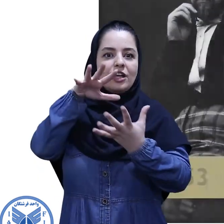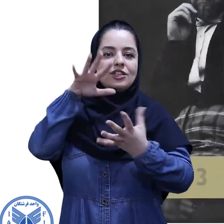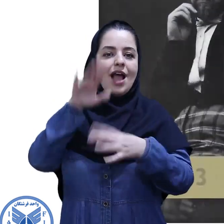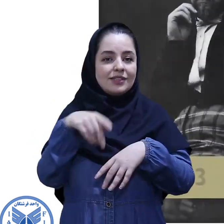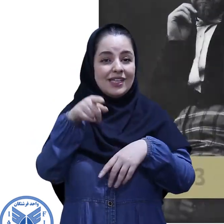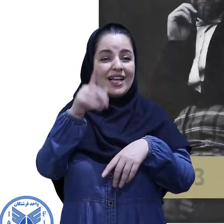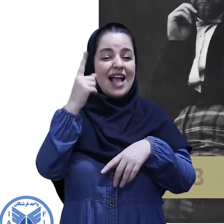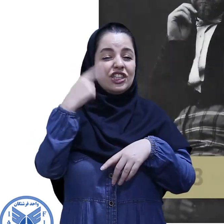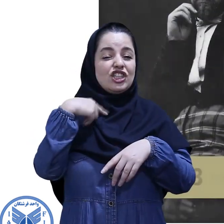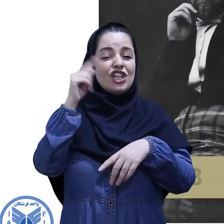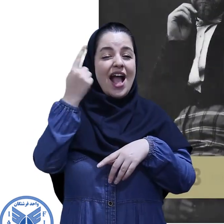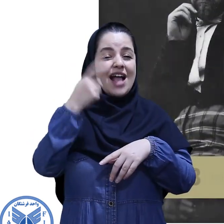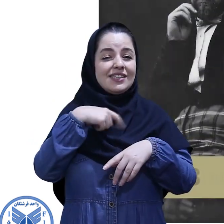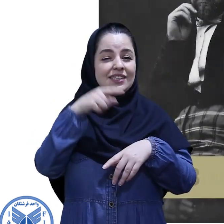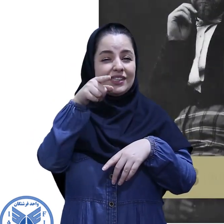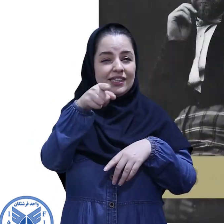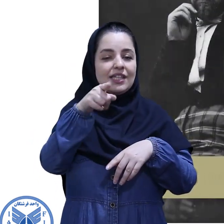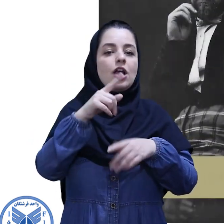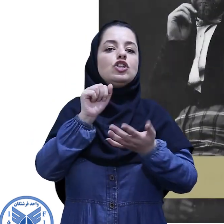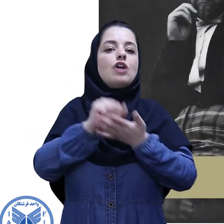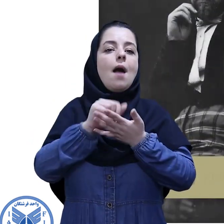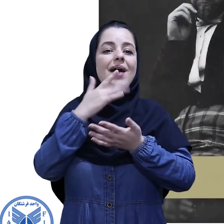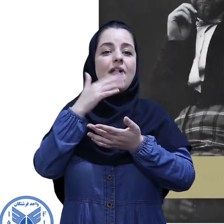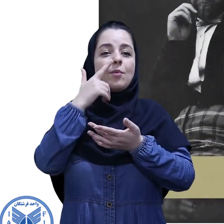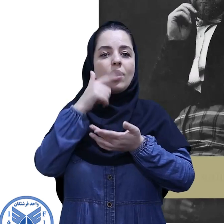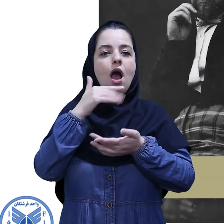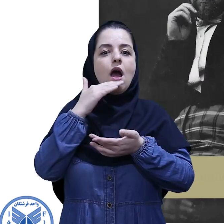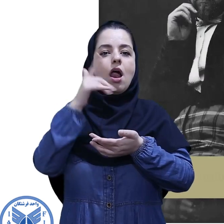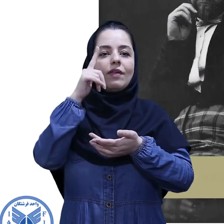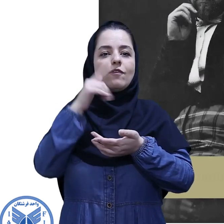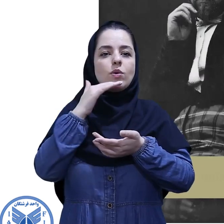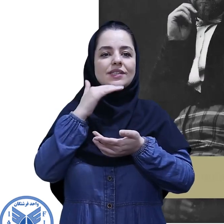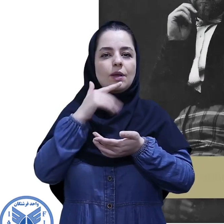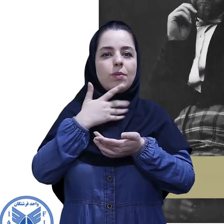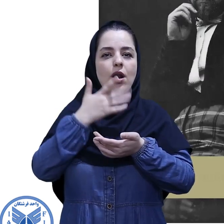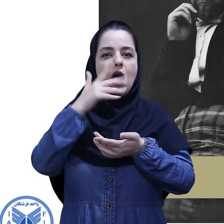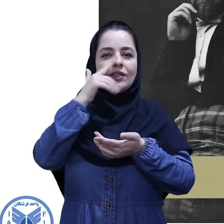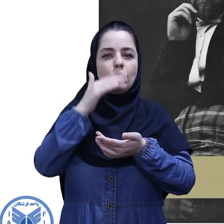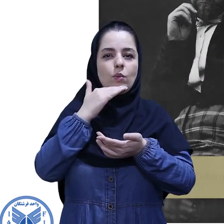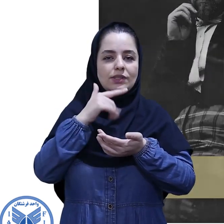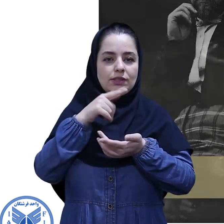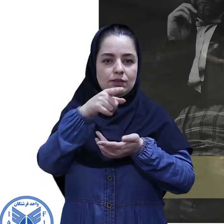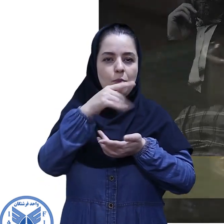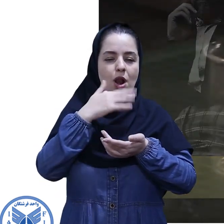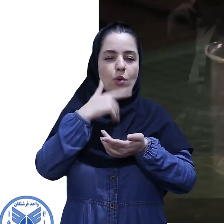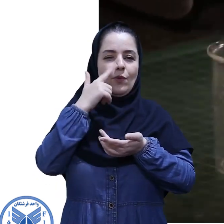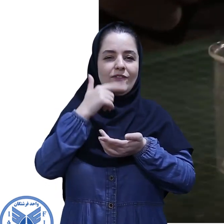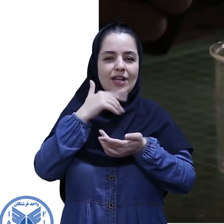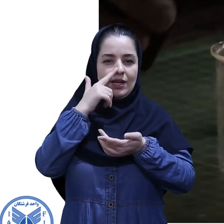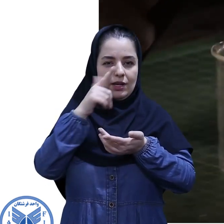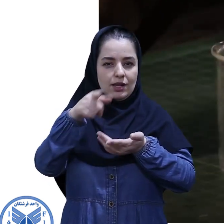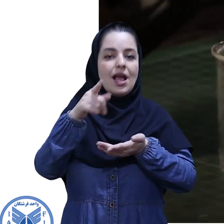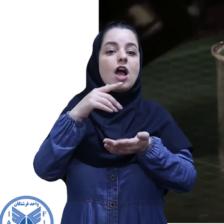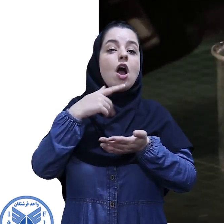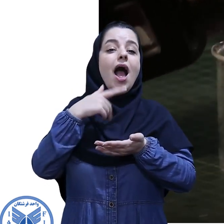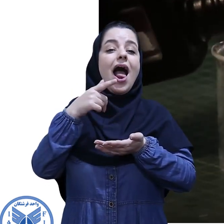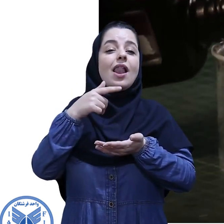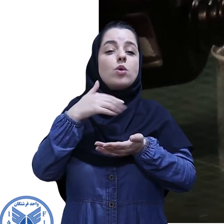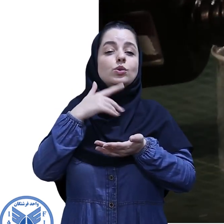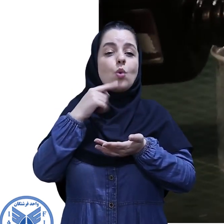One of the names that's associated with gum printing and carbon printing is Alphonse Poitvin, a Frenchman who